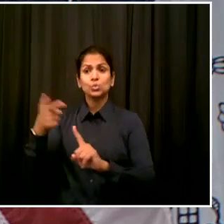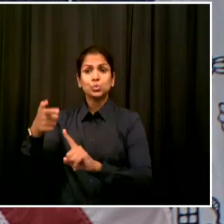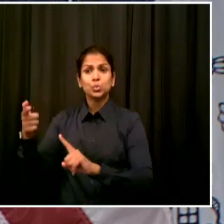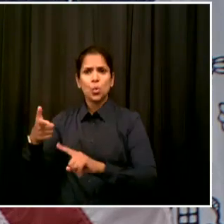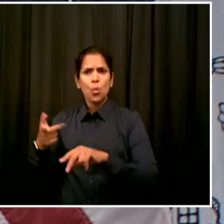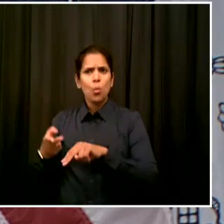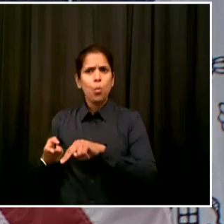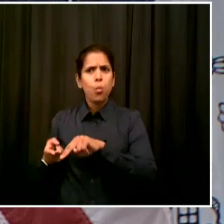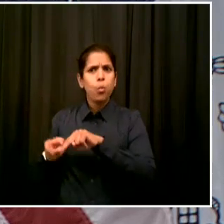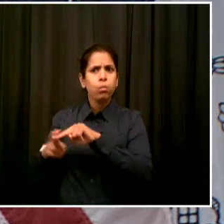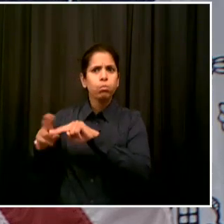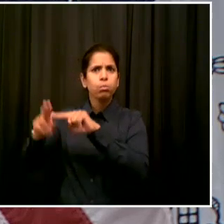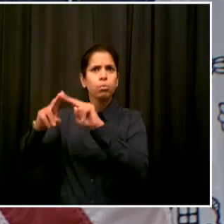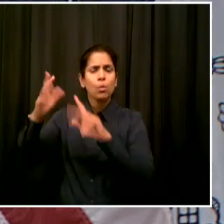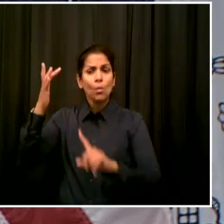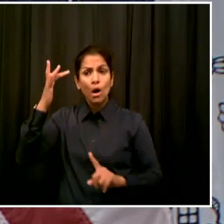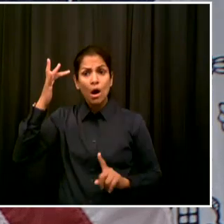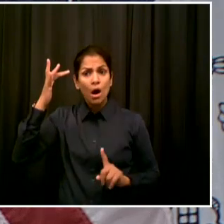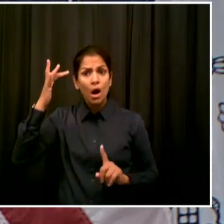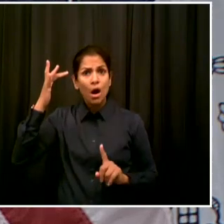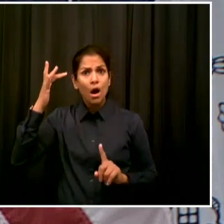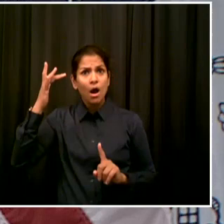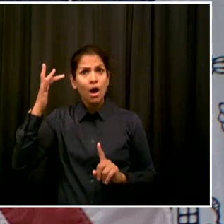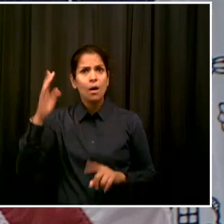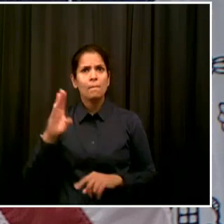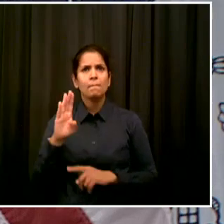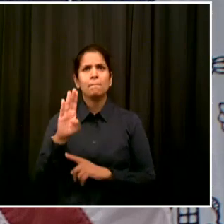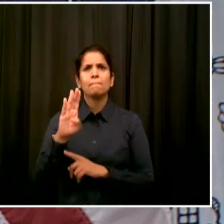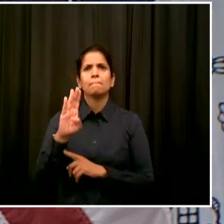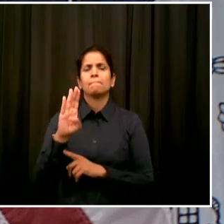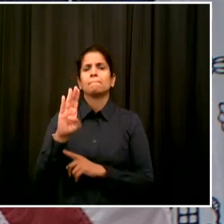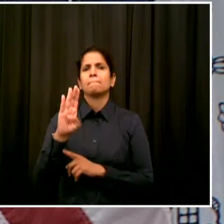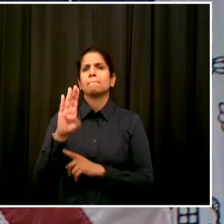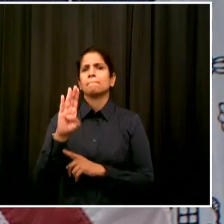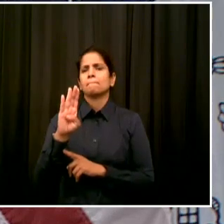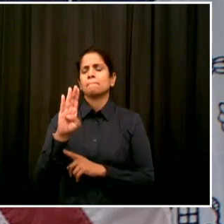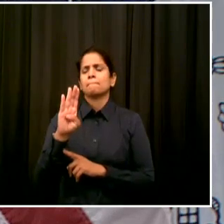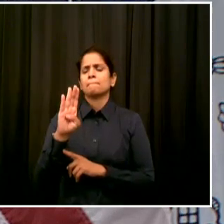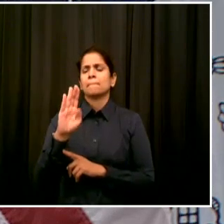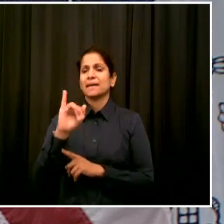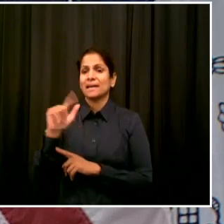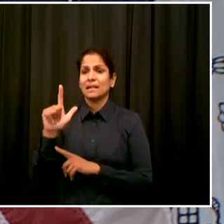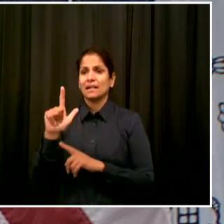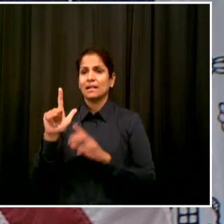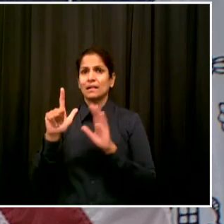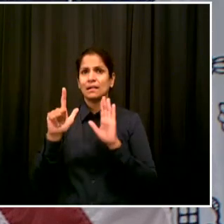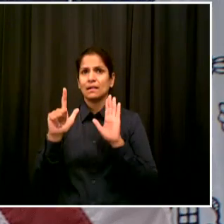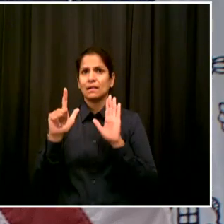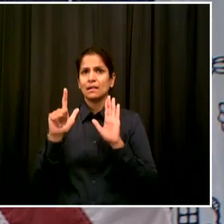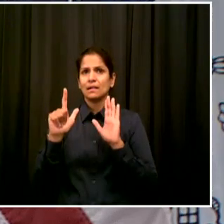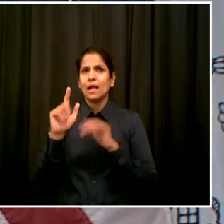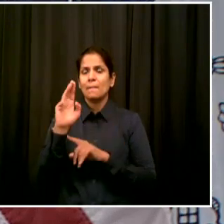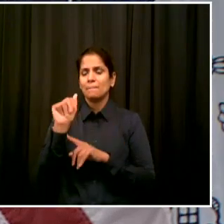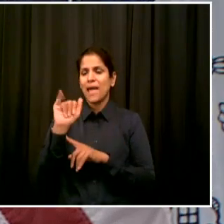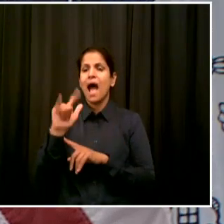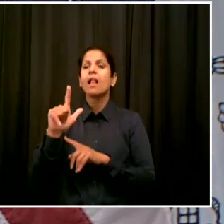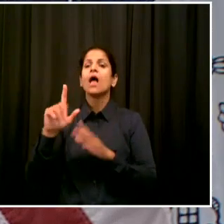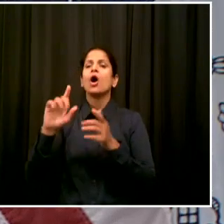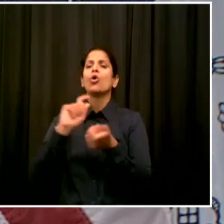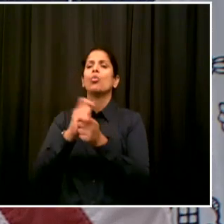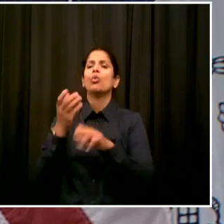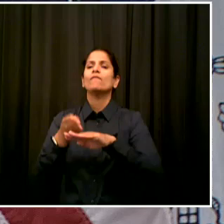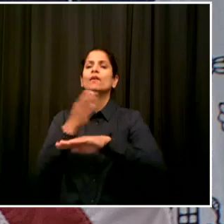Respectfully, it doesn't appear, we're not asking about differing interpretations. The question is,